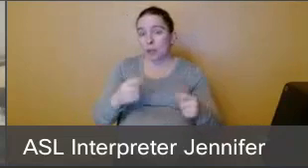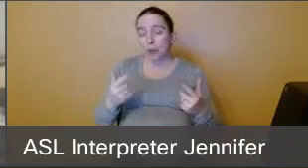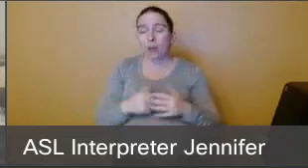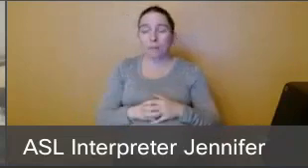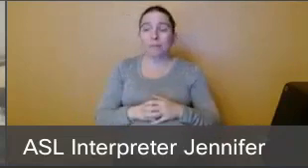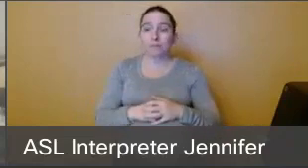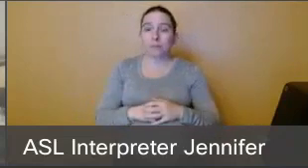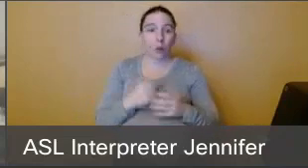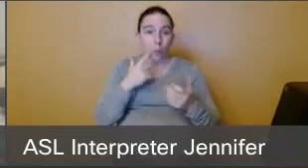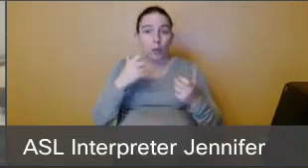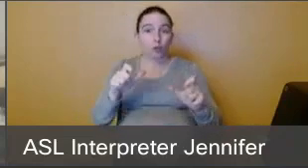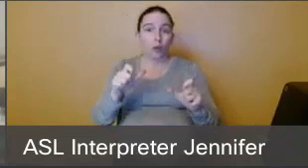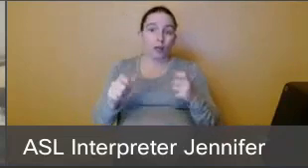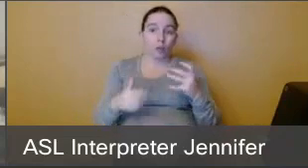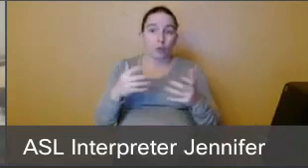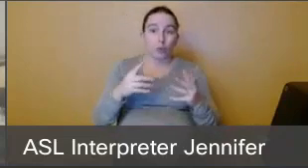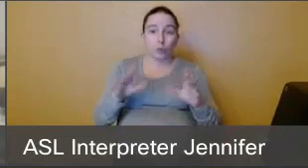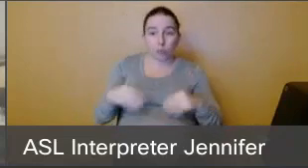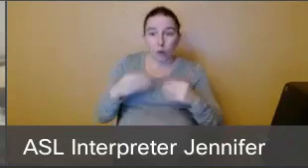time as we can stomach in,